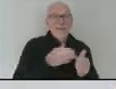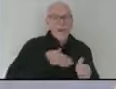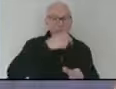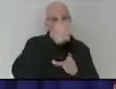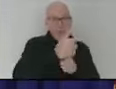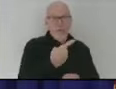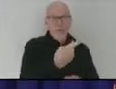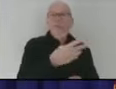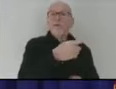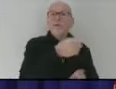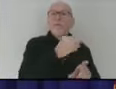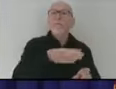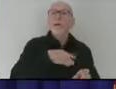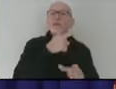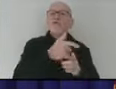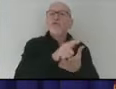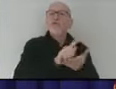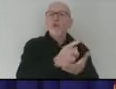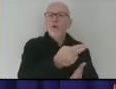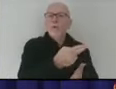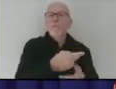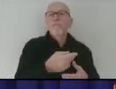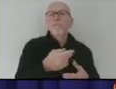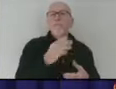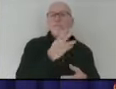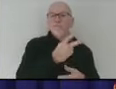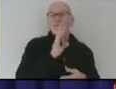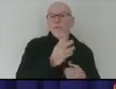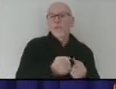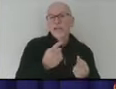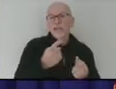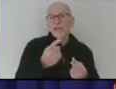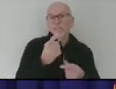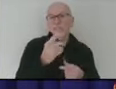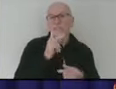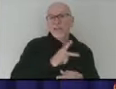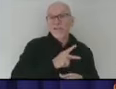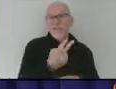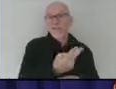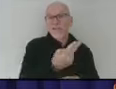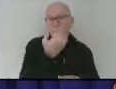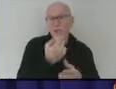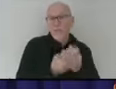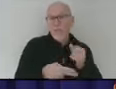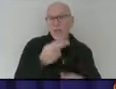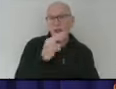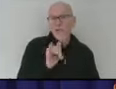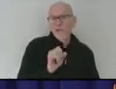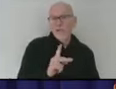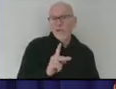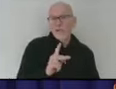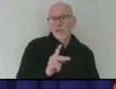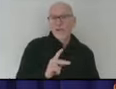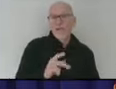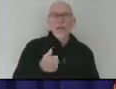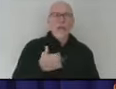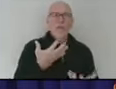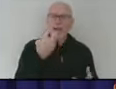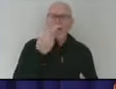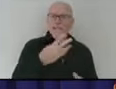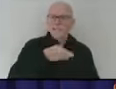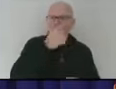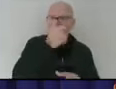my sister-in-law will probably both be spending the holiday alone because they're both at high risk. As much as I'd like to see him this year,